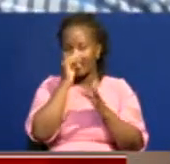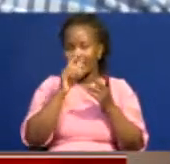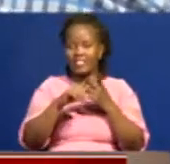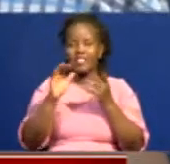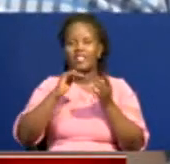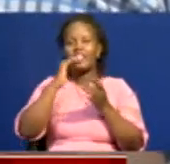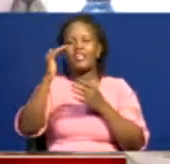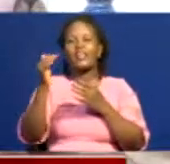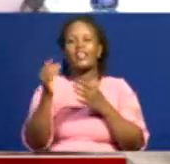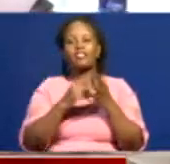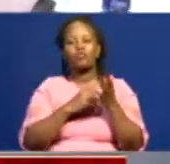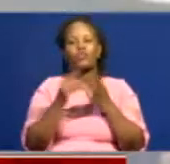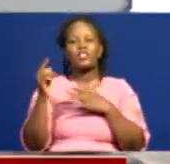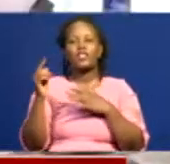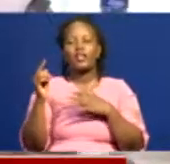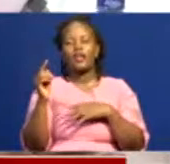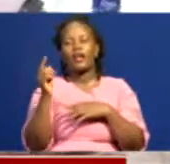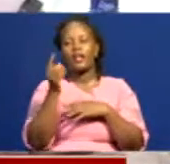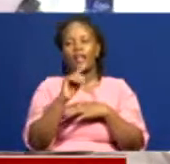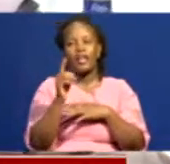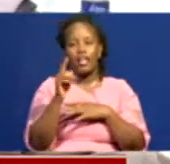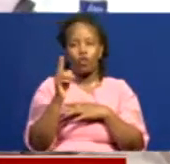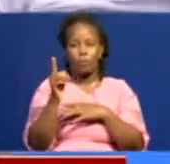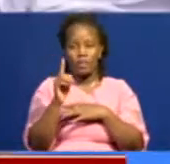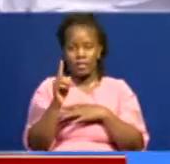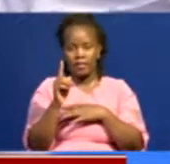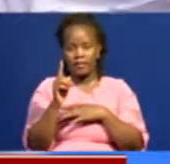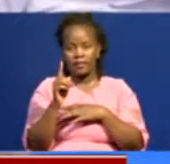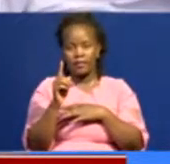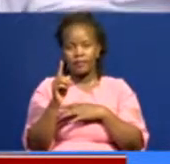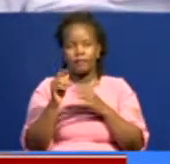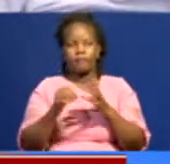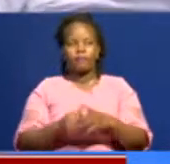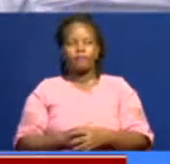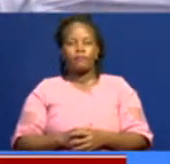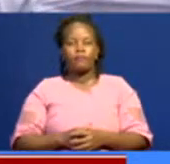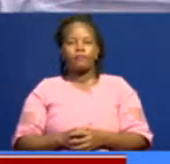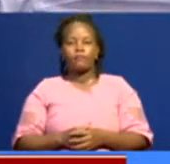week. John Jacob Curia, Prime Edition.